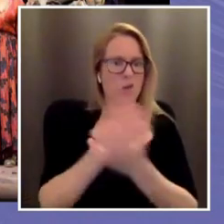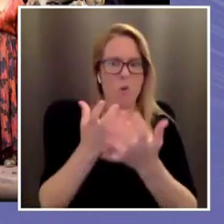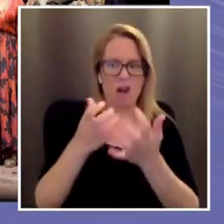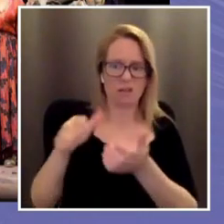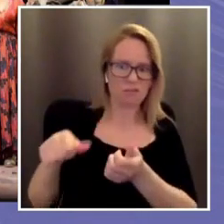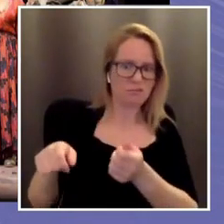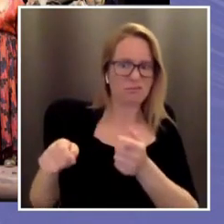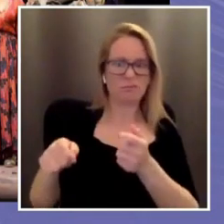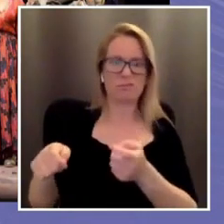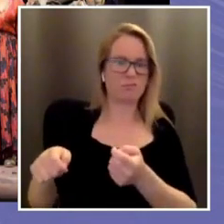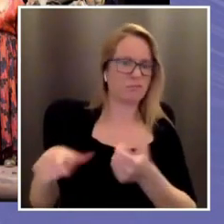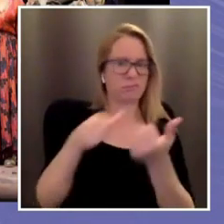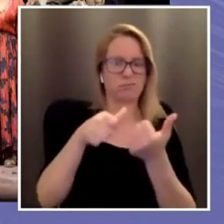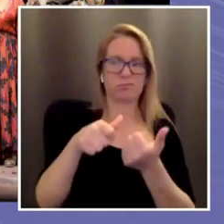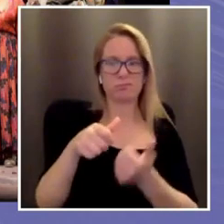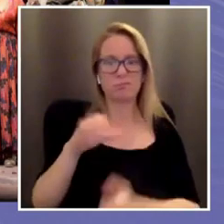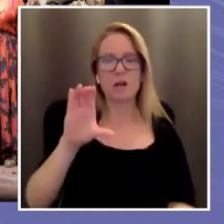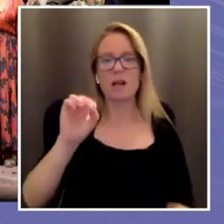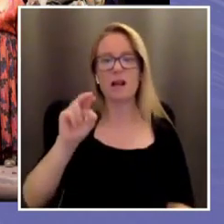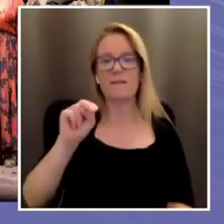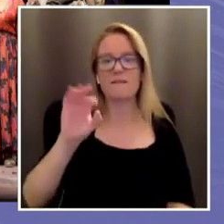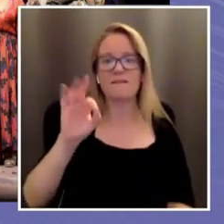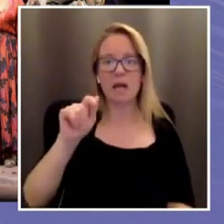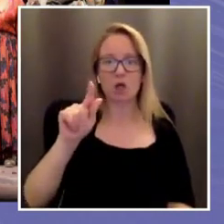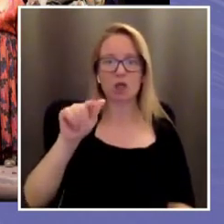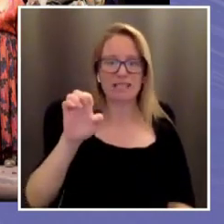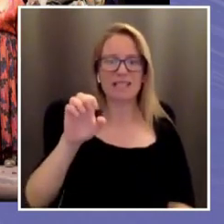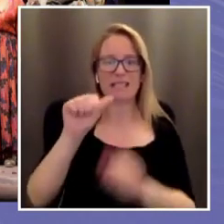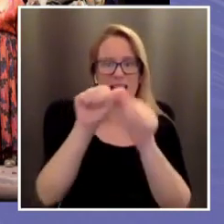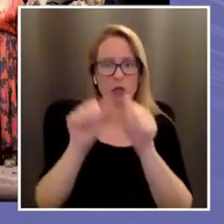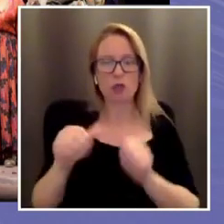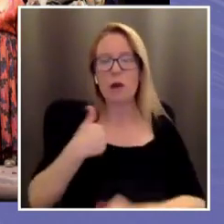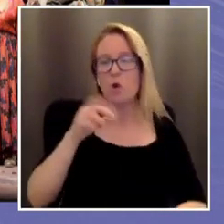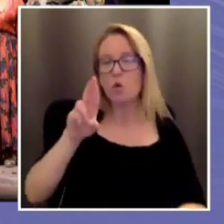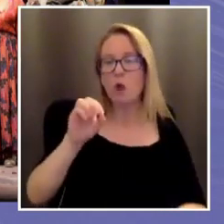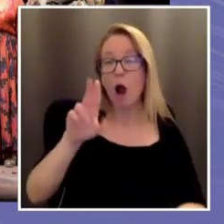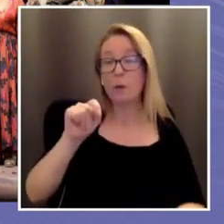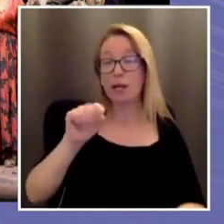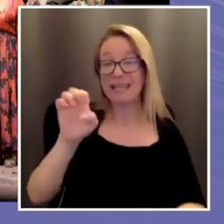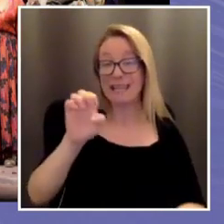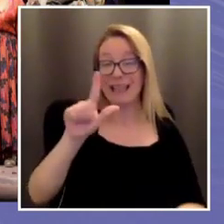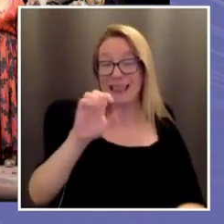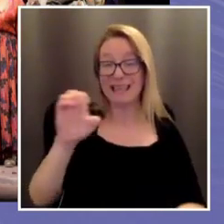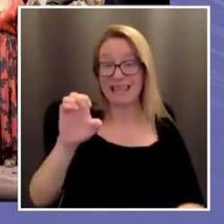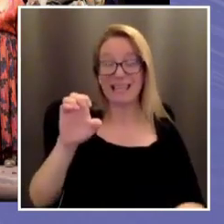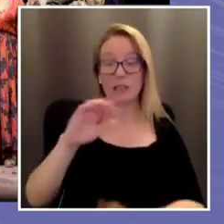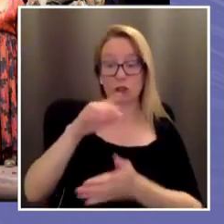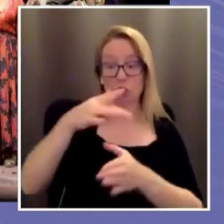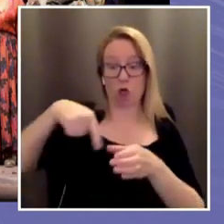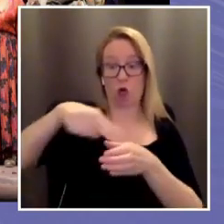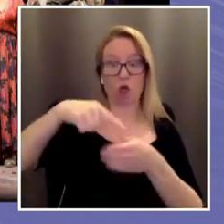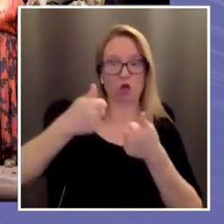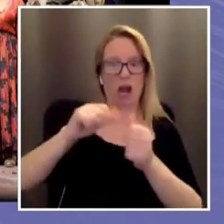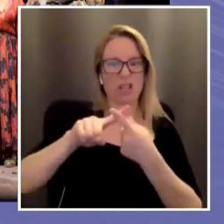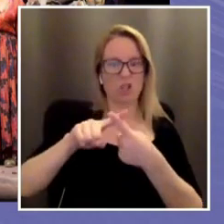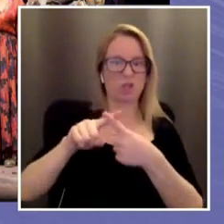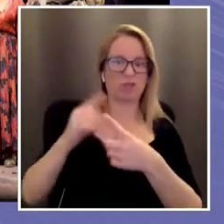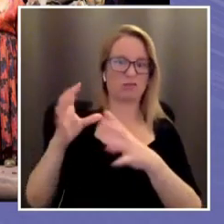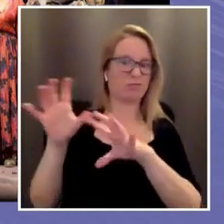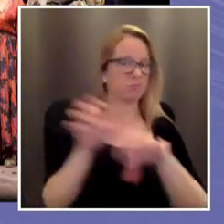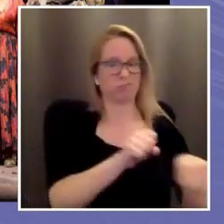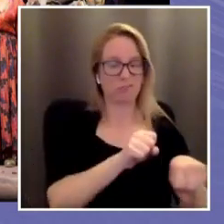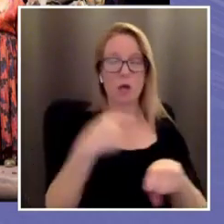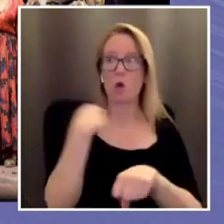statues. They were taking down Robert E. Lee Circle. So we're doing this play about the Confederacy